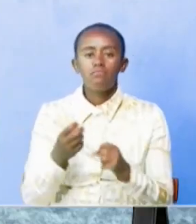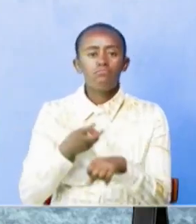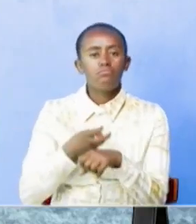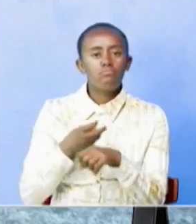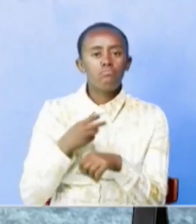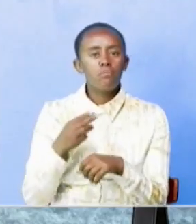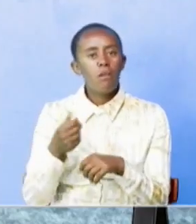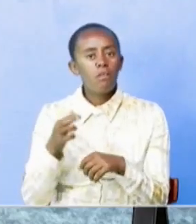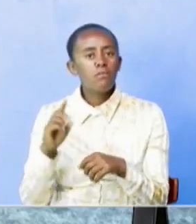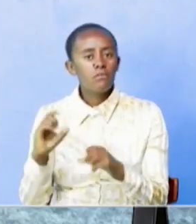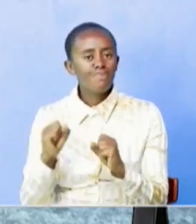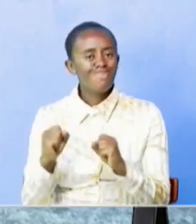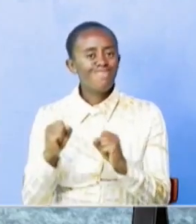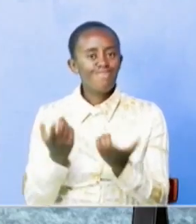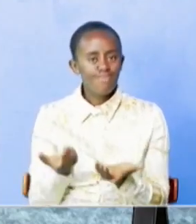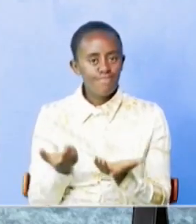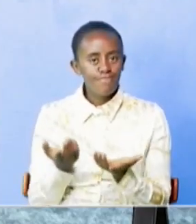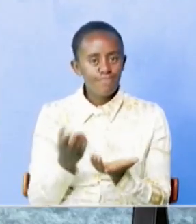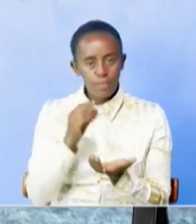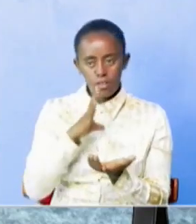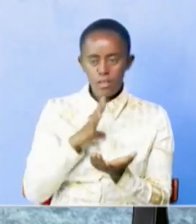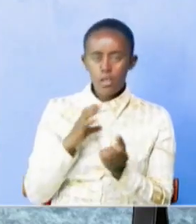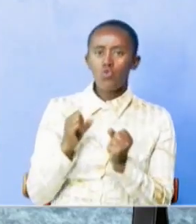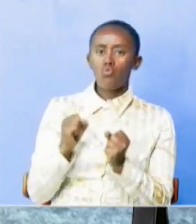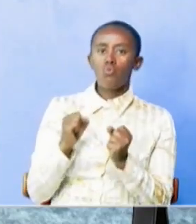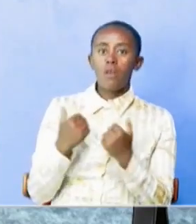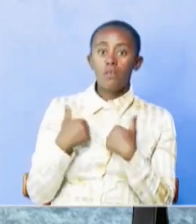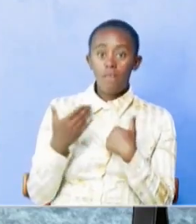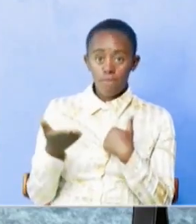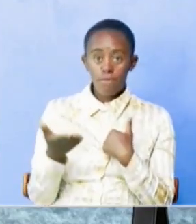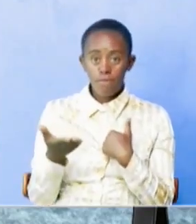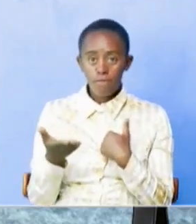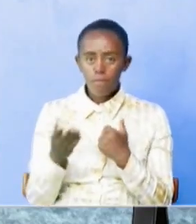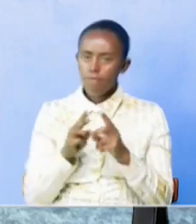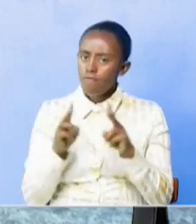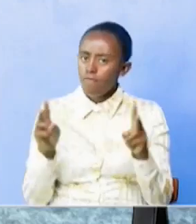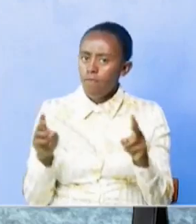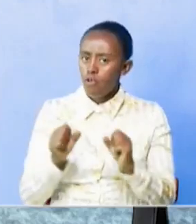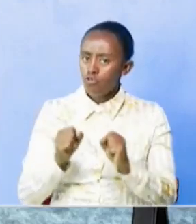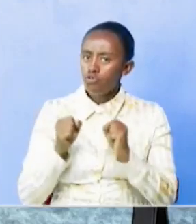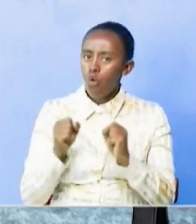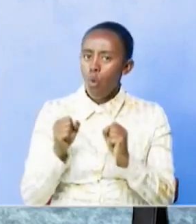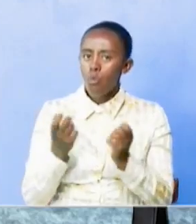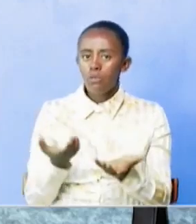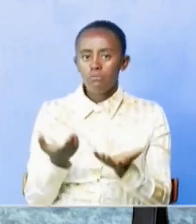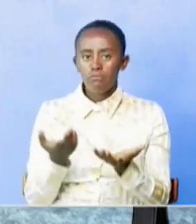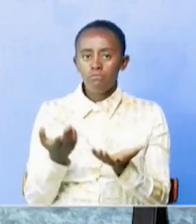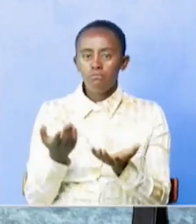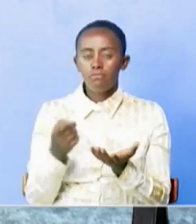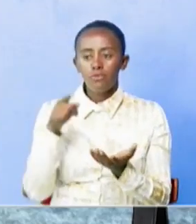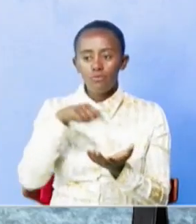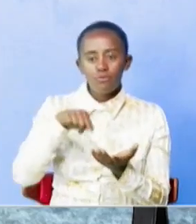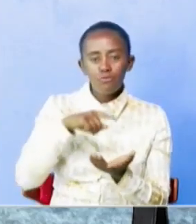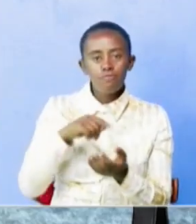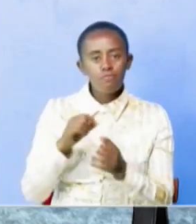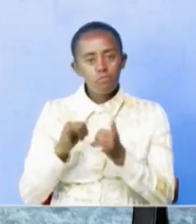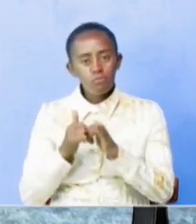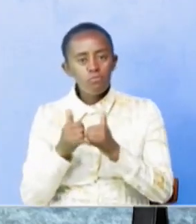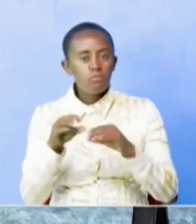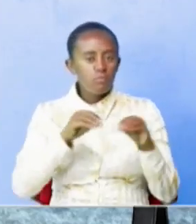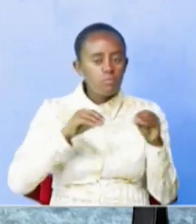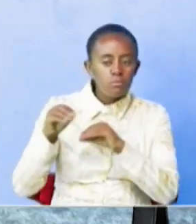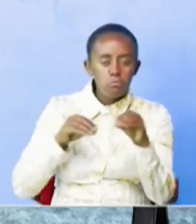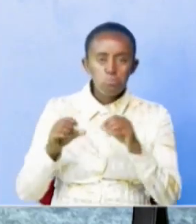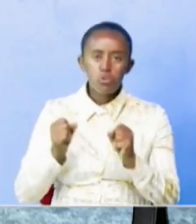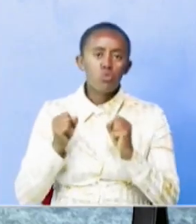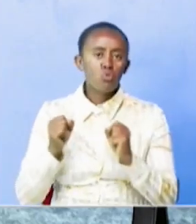yes? And a person who has endurance is a person who's very strong, who's able to perform a lot of